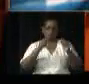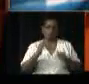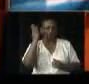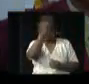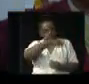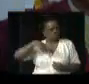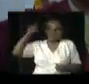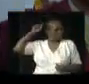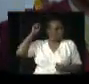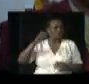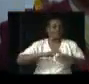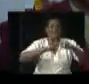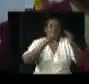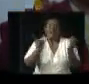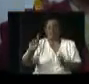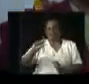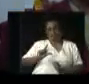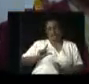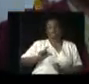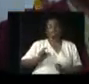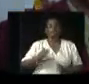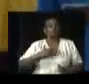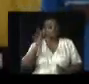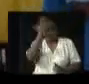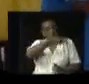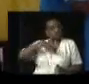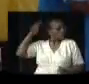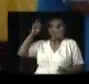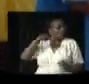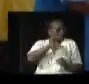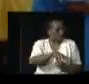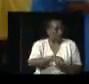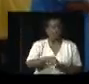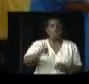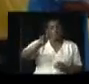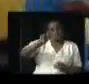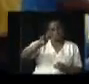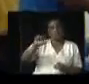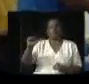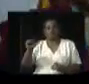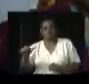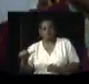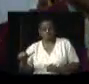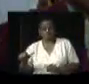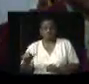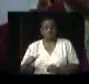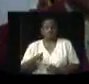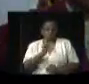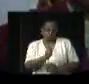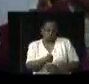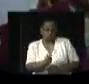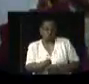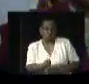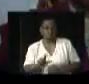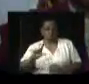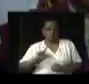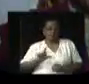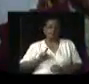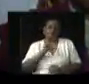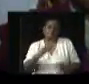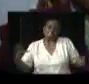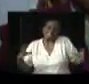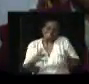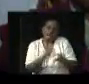in Suriname. In the Region Top, all Lion clubs in Suriname are represented. Rudolof